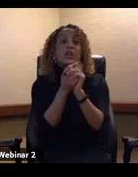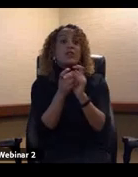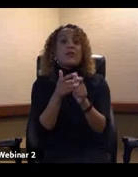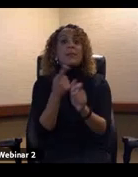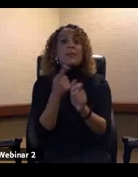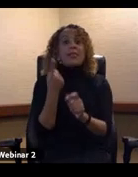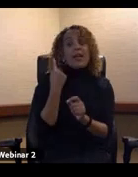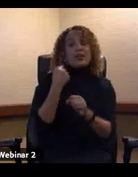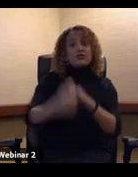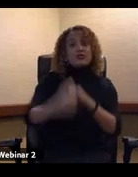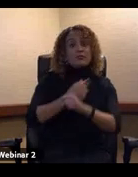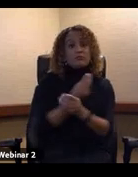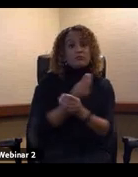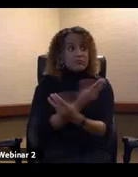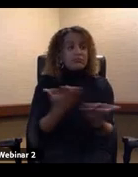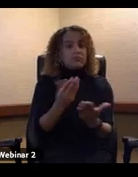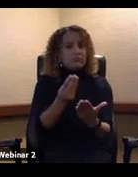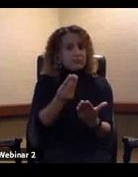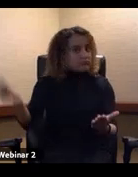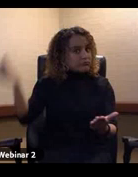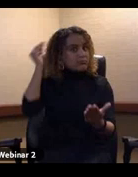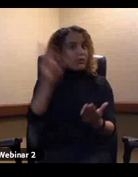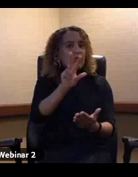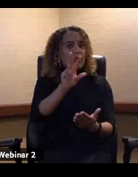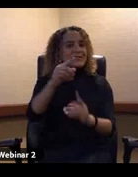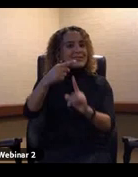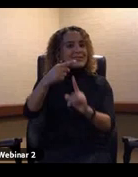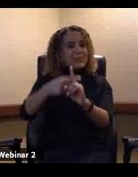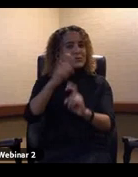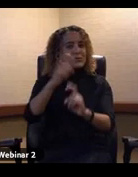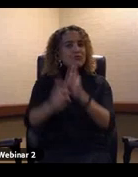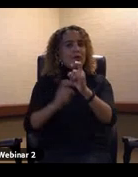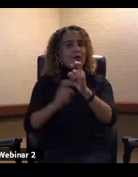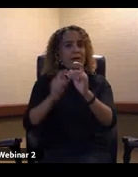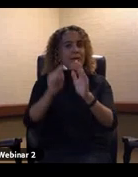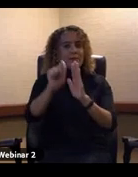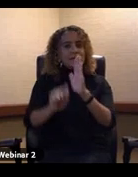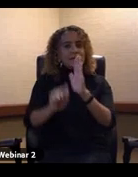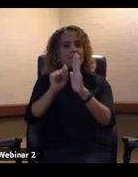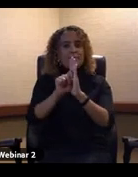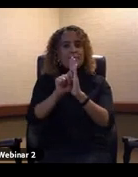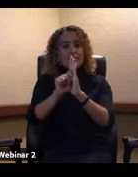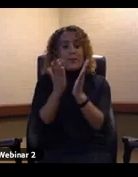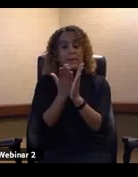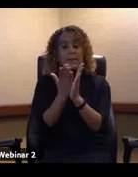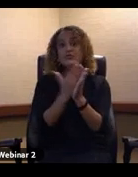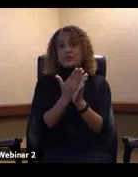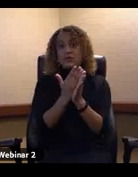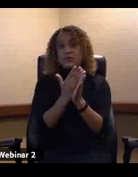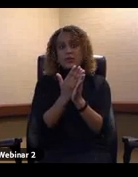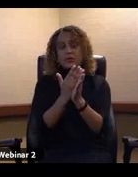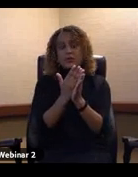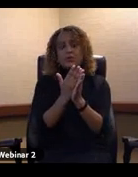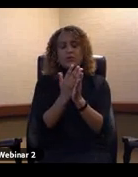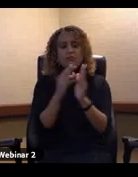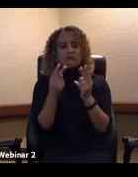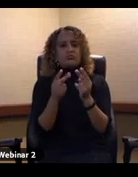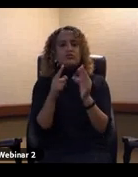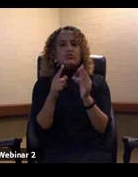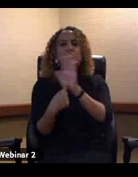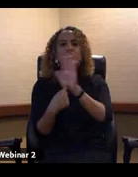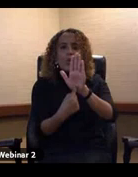A change from last year, please note, is that the grant award period is 36 months. Please make sure the budgets reflect for 3 years of